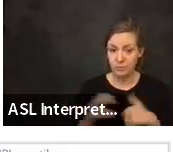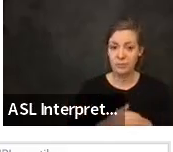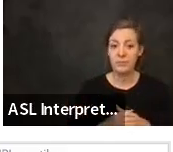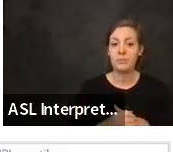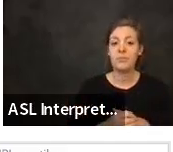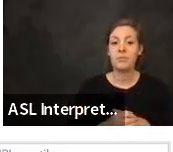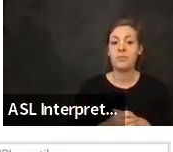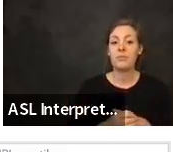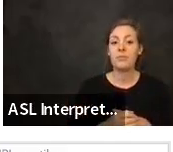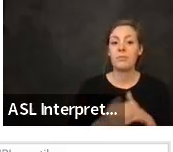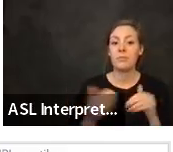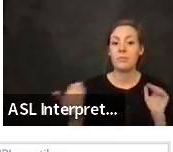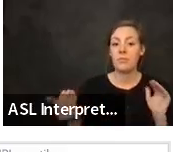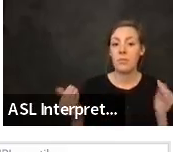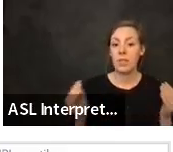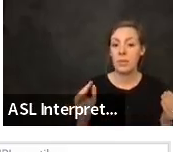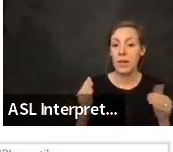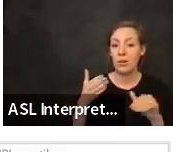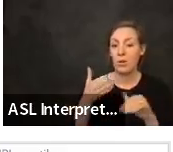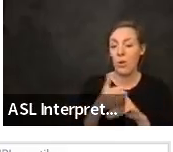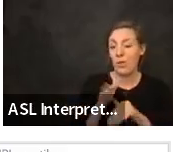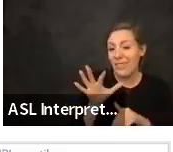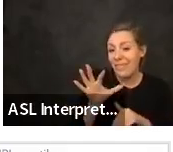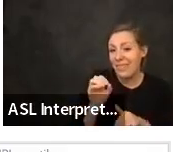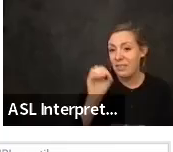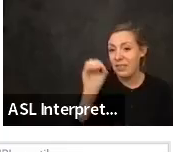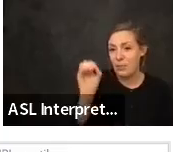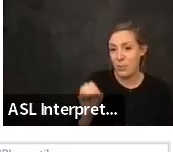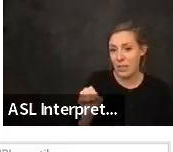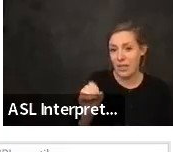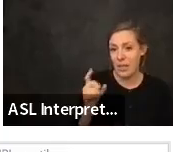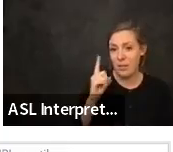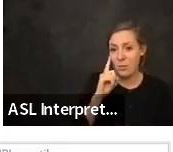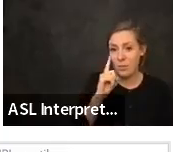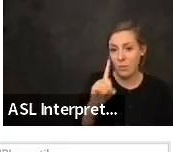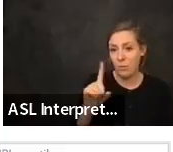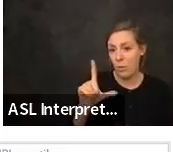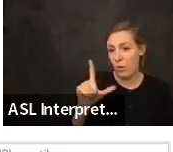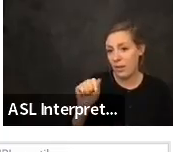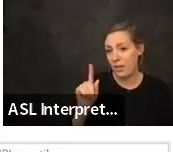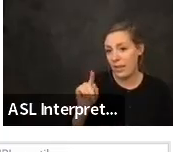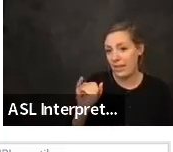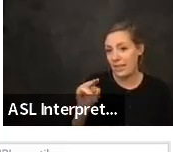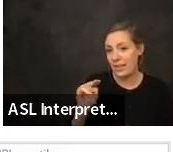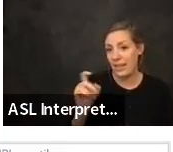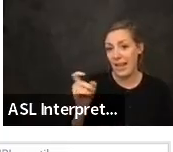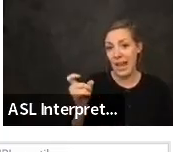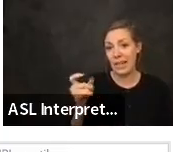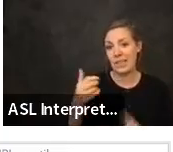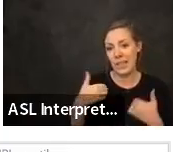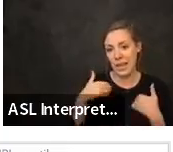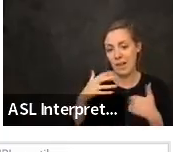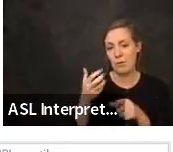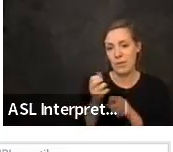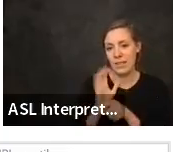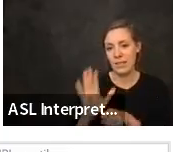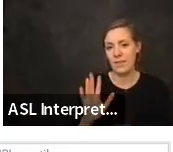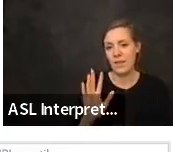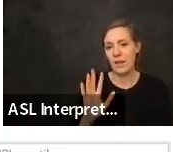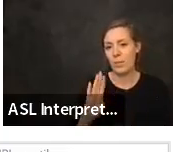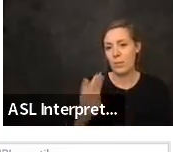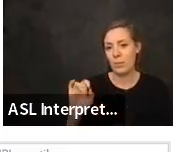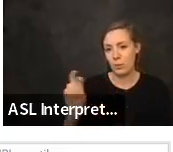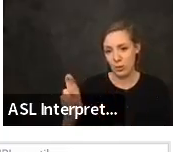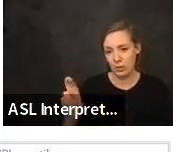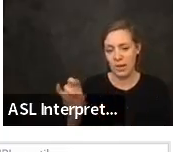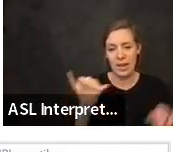as compared to just over 50% of Latinx, and is similar for